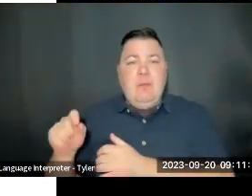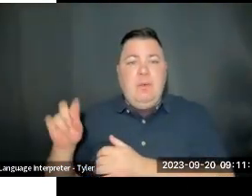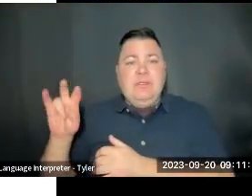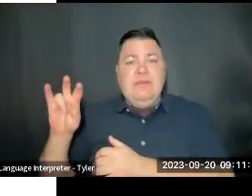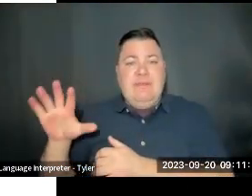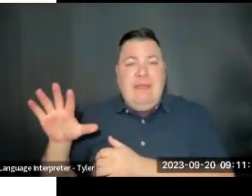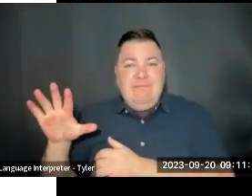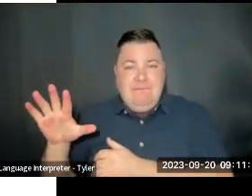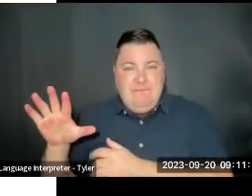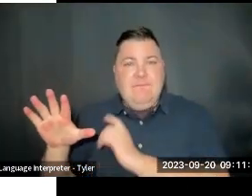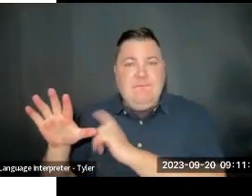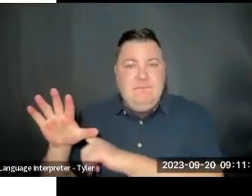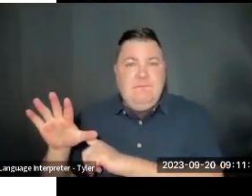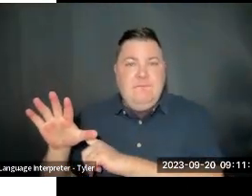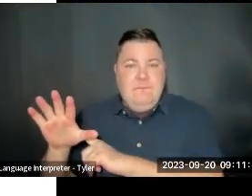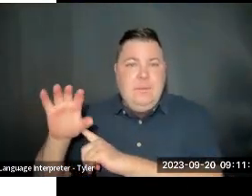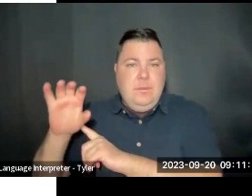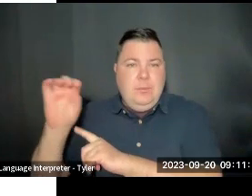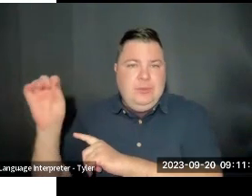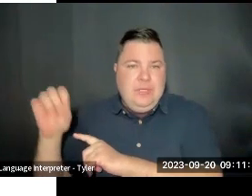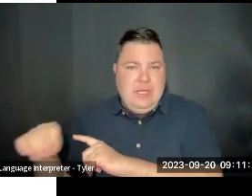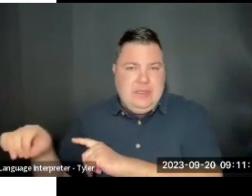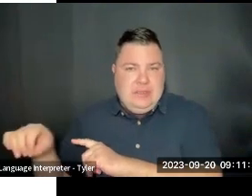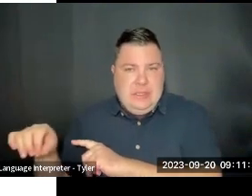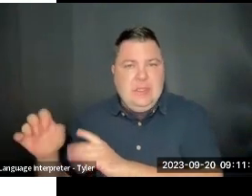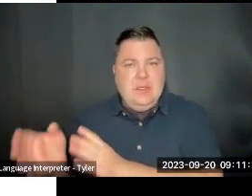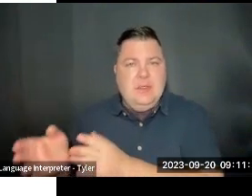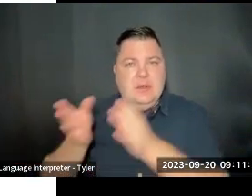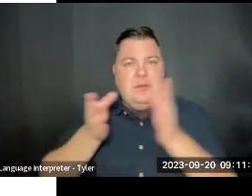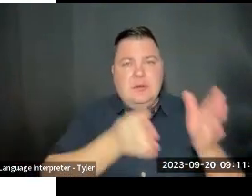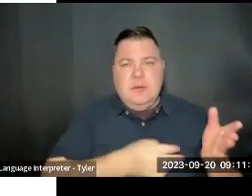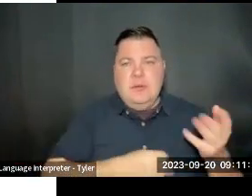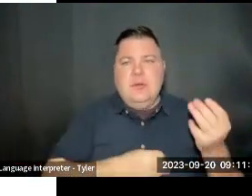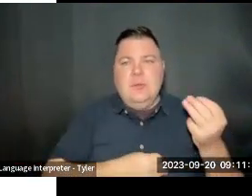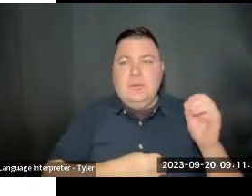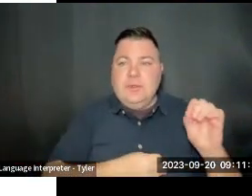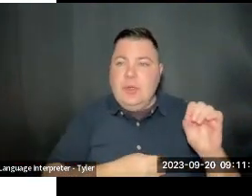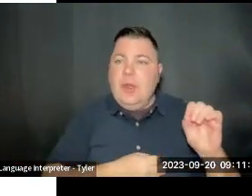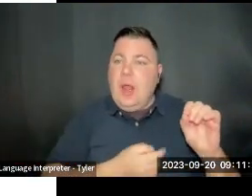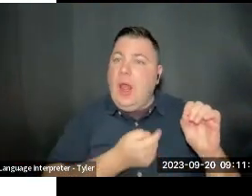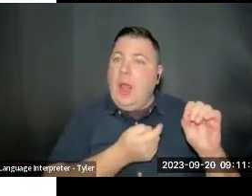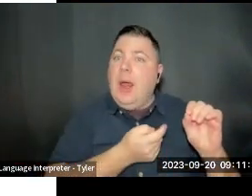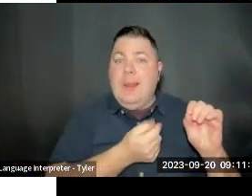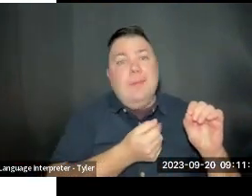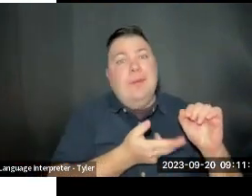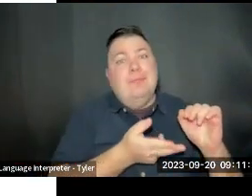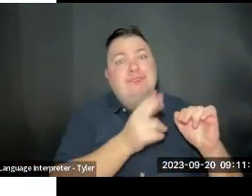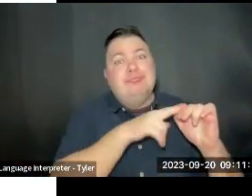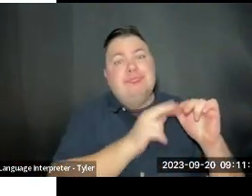11.75% in the United States. Missouri was a little higher,